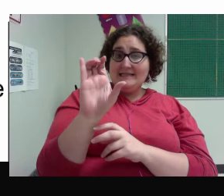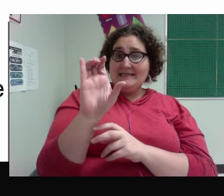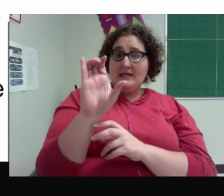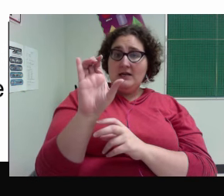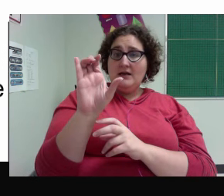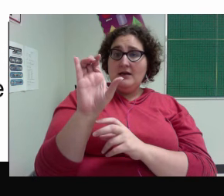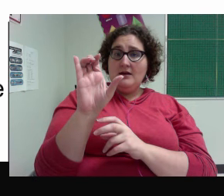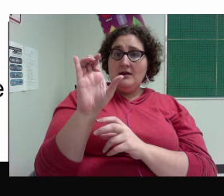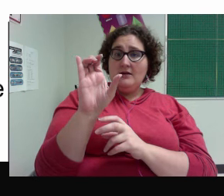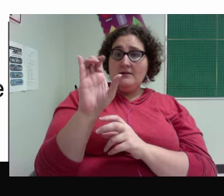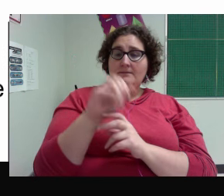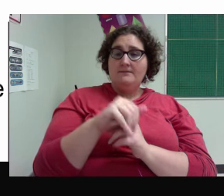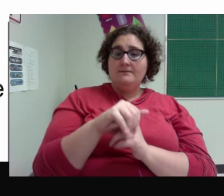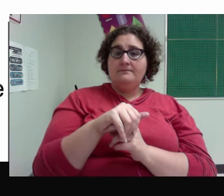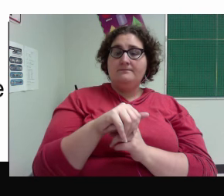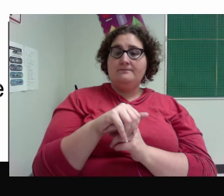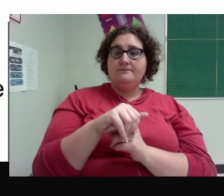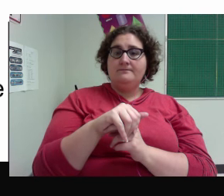BC.